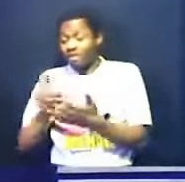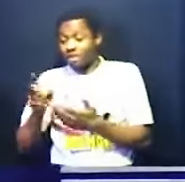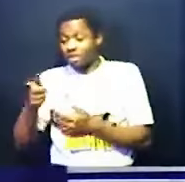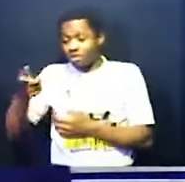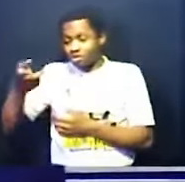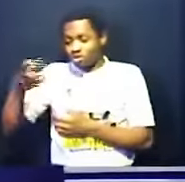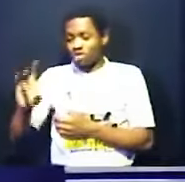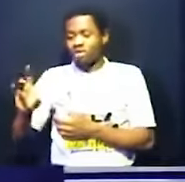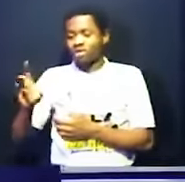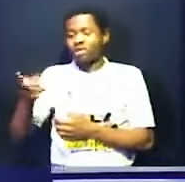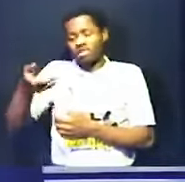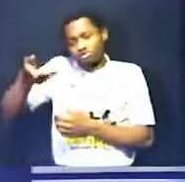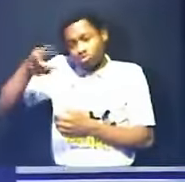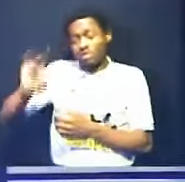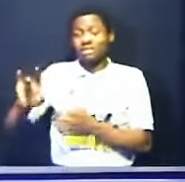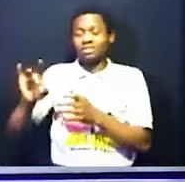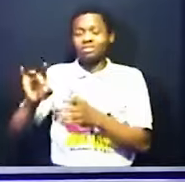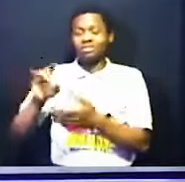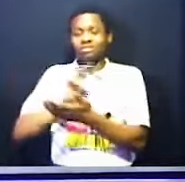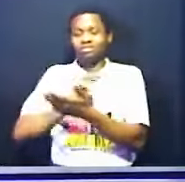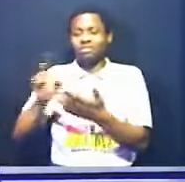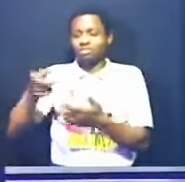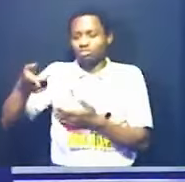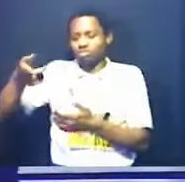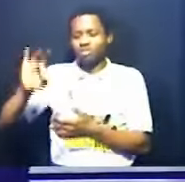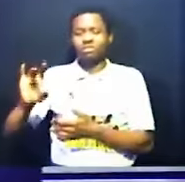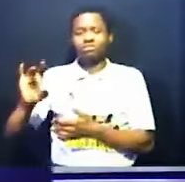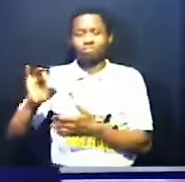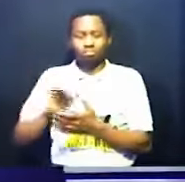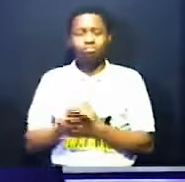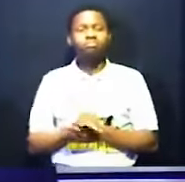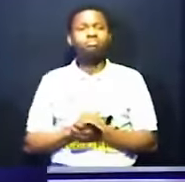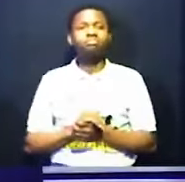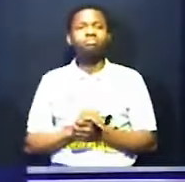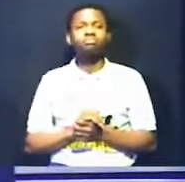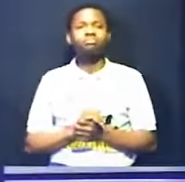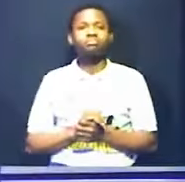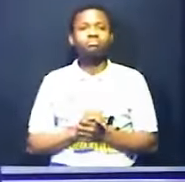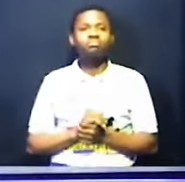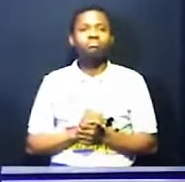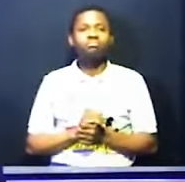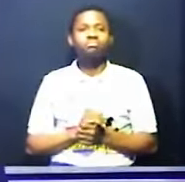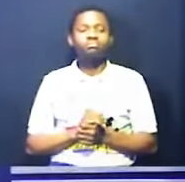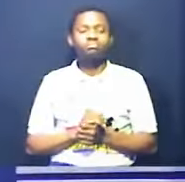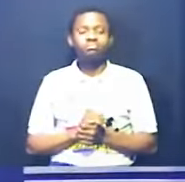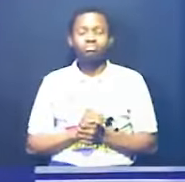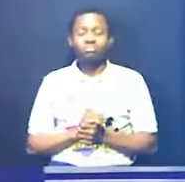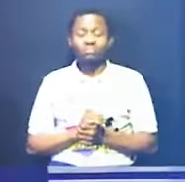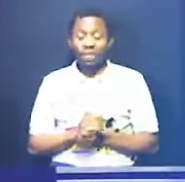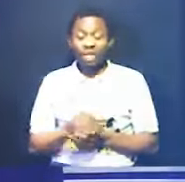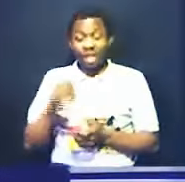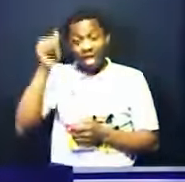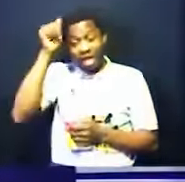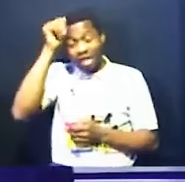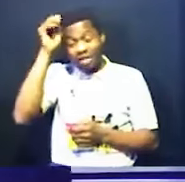Mumie hwe nyimu aduonu enwotwe. Are you here? Wo ha. Absalom ordered his men